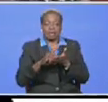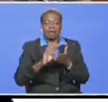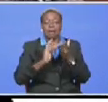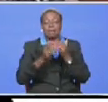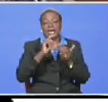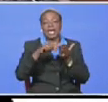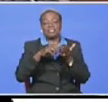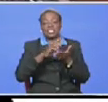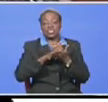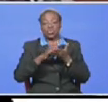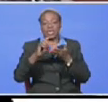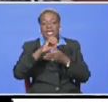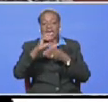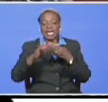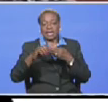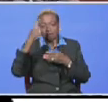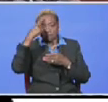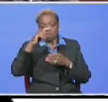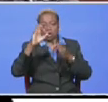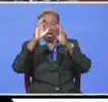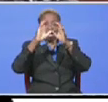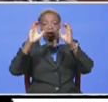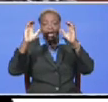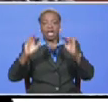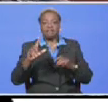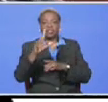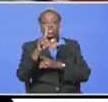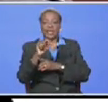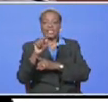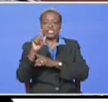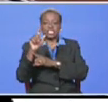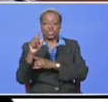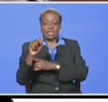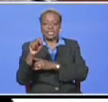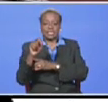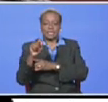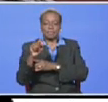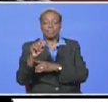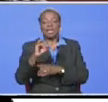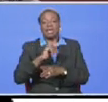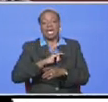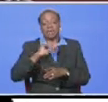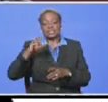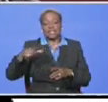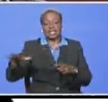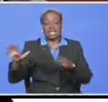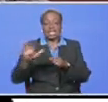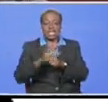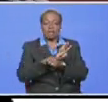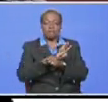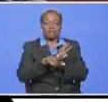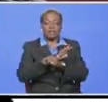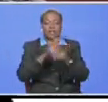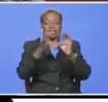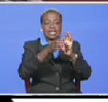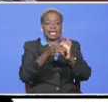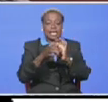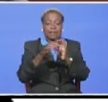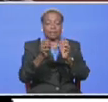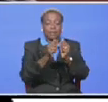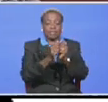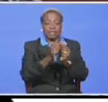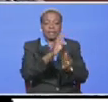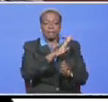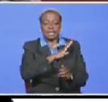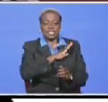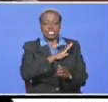this weekend, and it's for Carnival 2020. I was lucky enough to link up with my brethren Benji and my